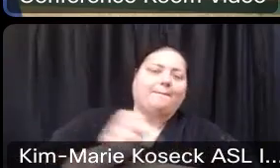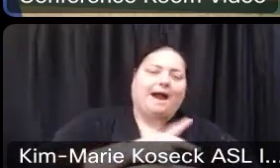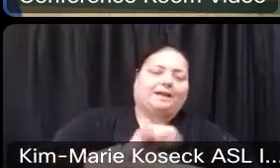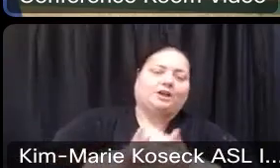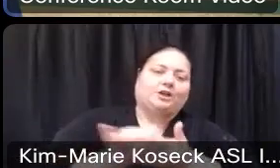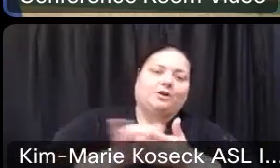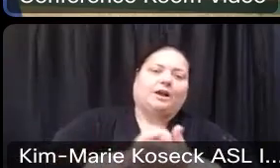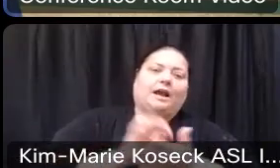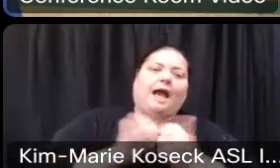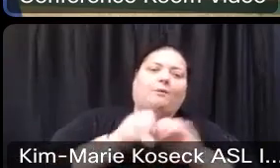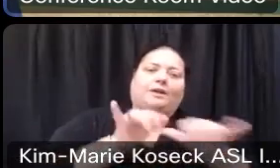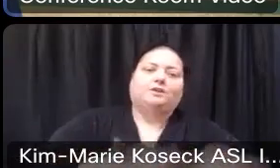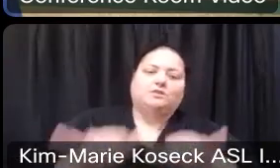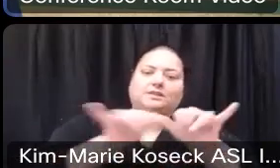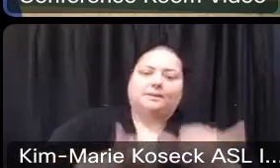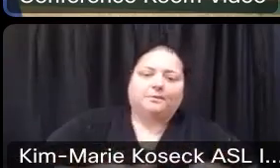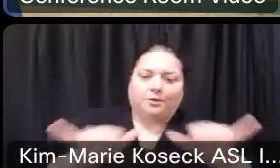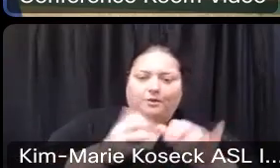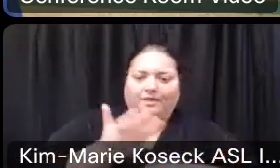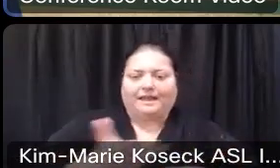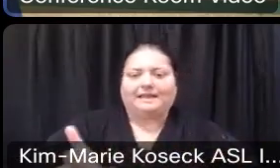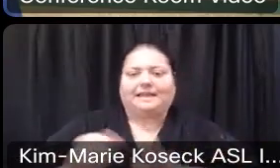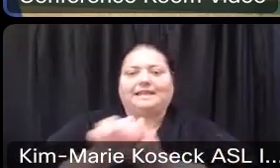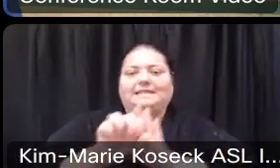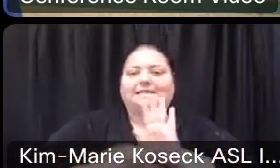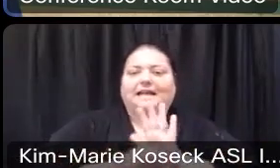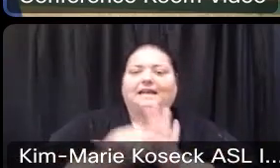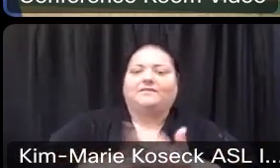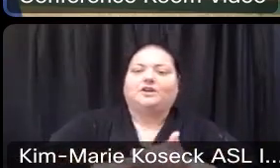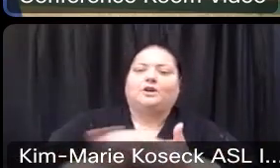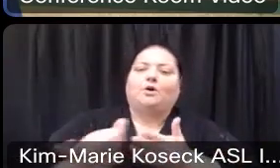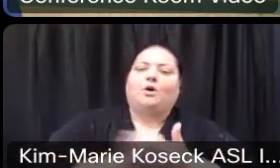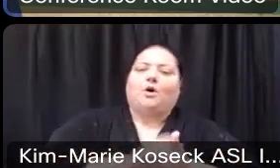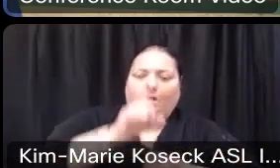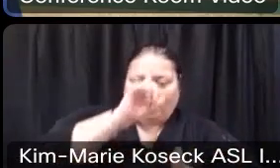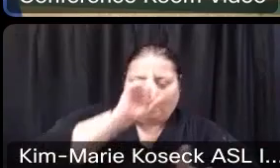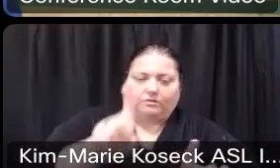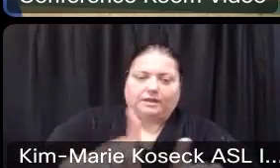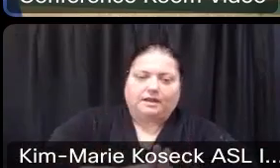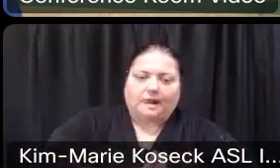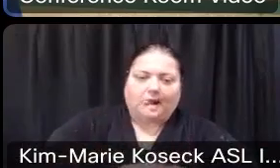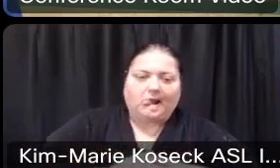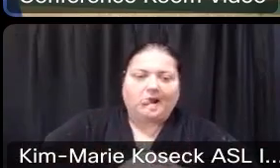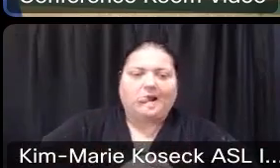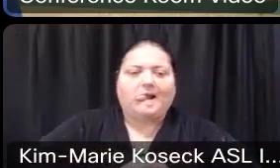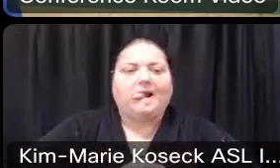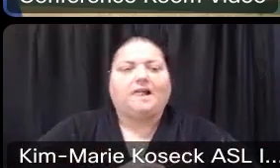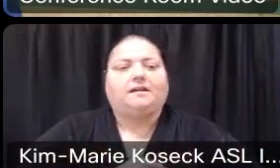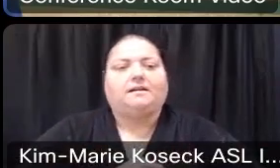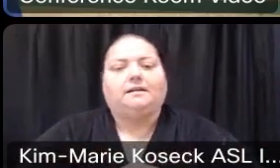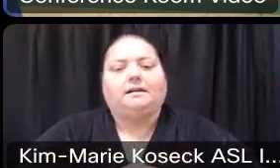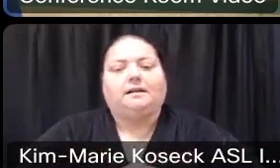do similar models here in the state of New York. Agreed. Yeah, I'm actually going to admit